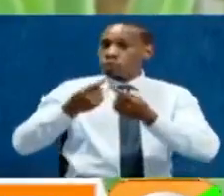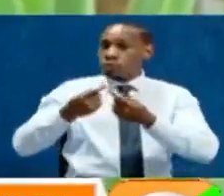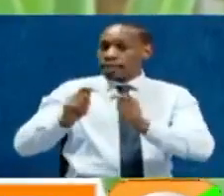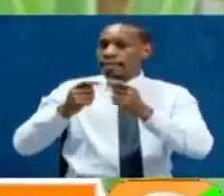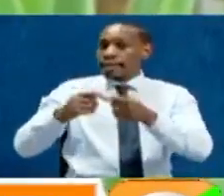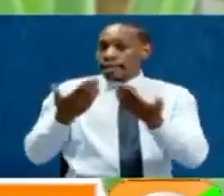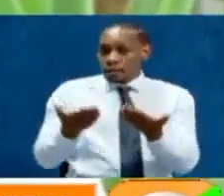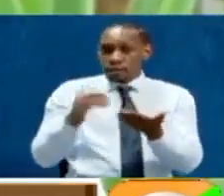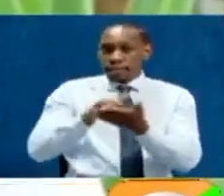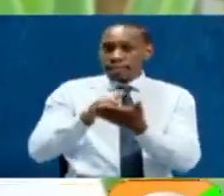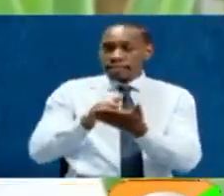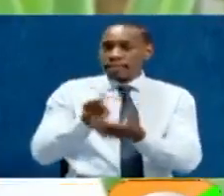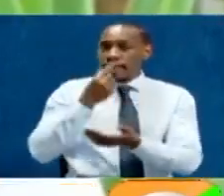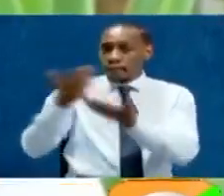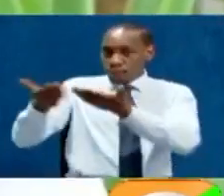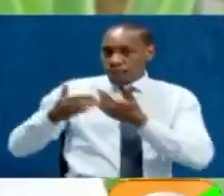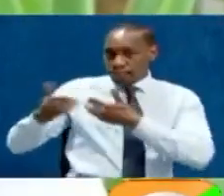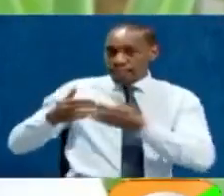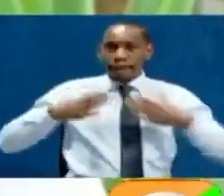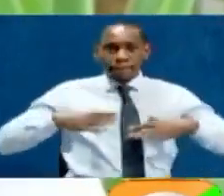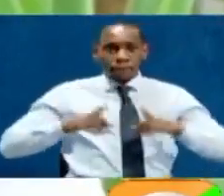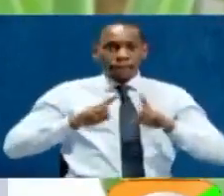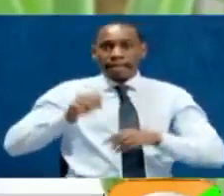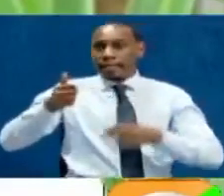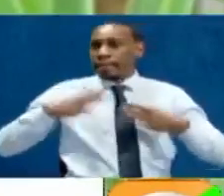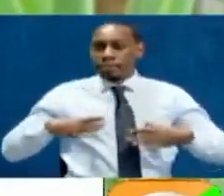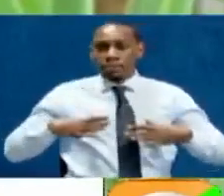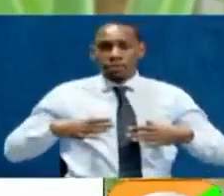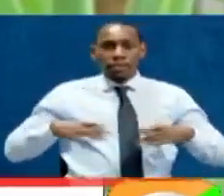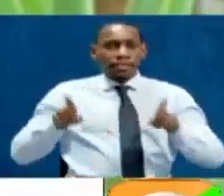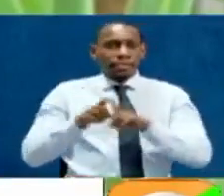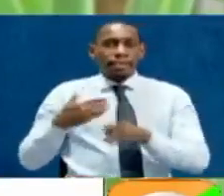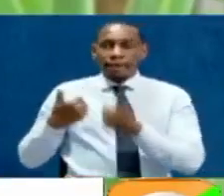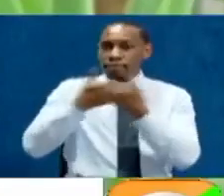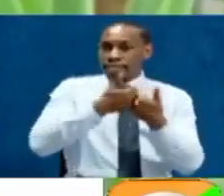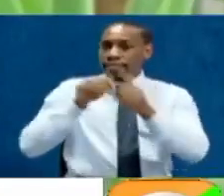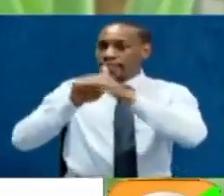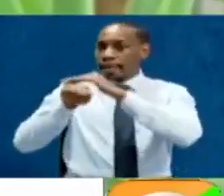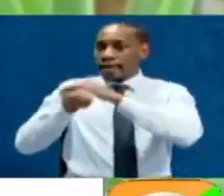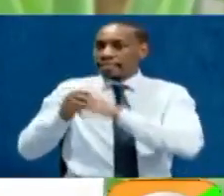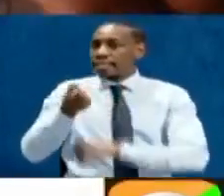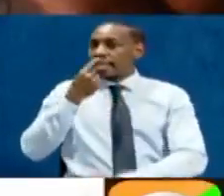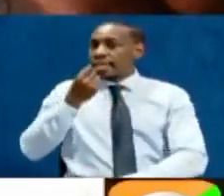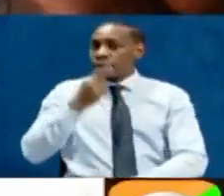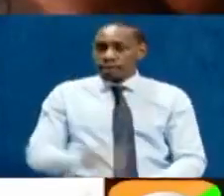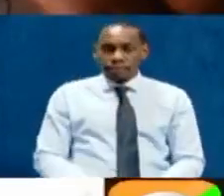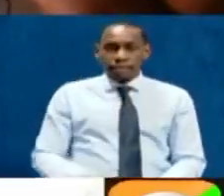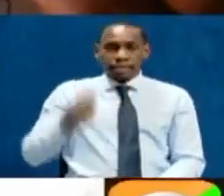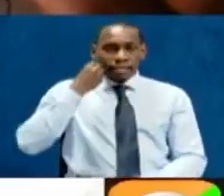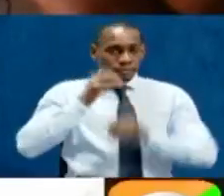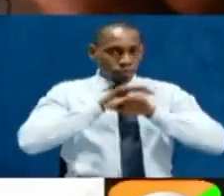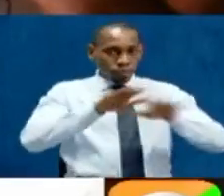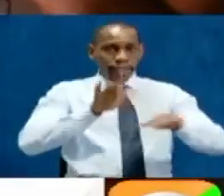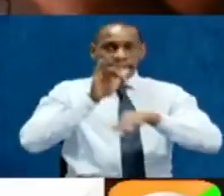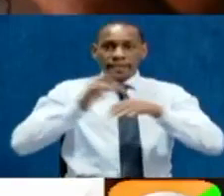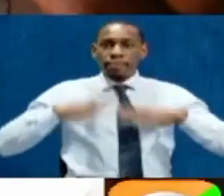by taking drugs near to the people, but there are some people who are still having challenges in accessing the drugs. The pandemic's